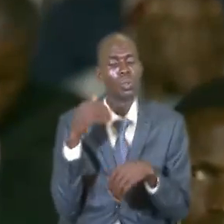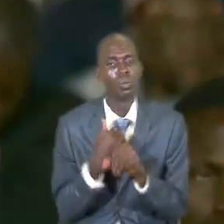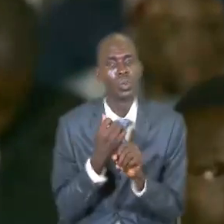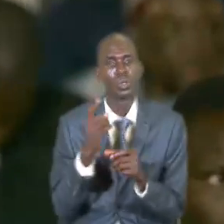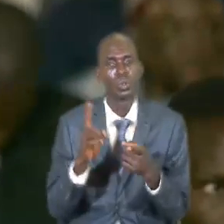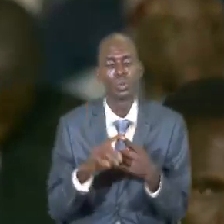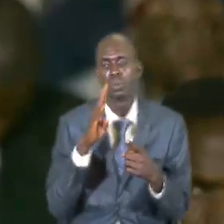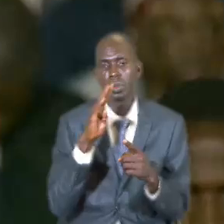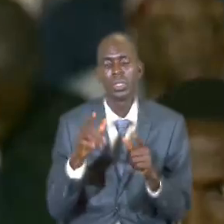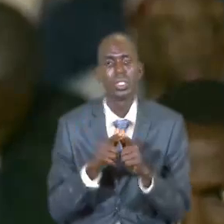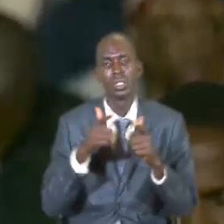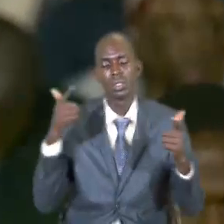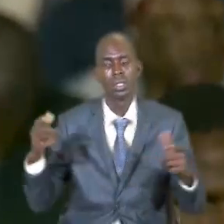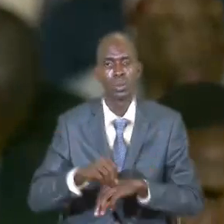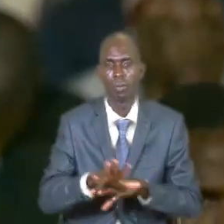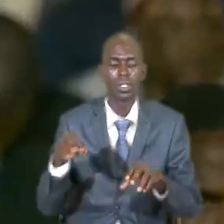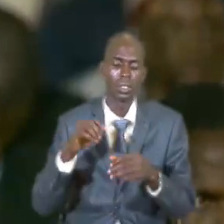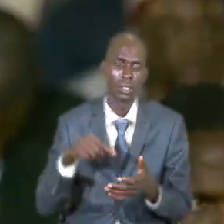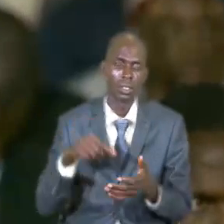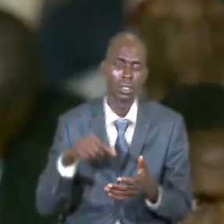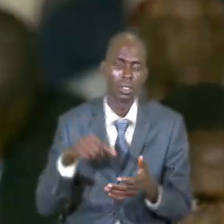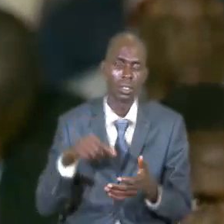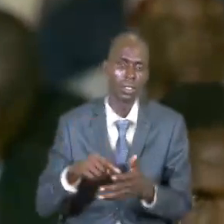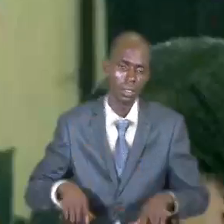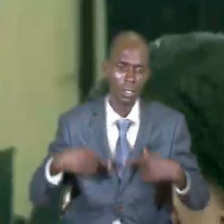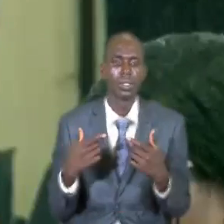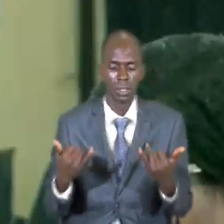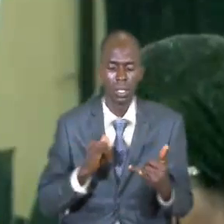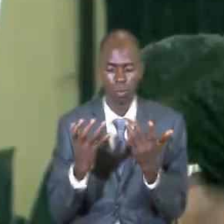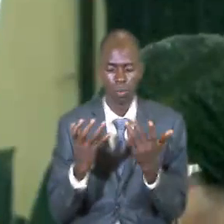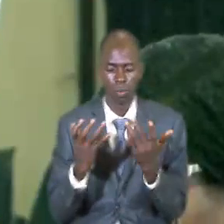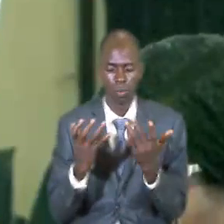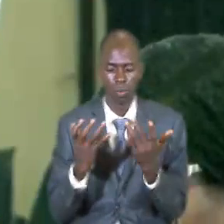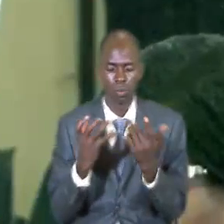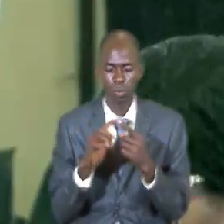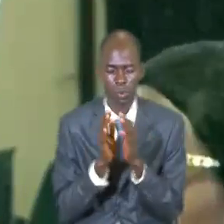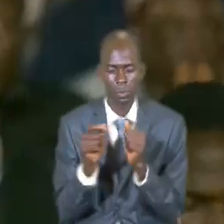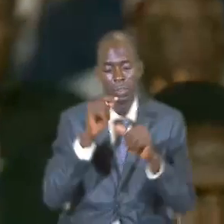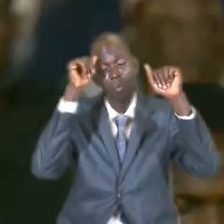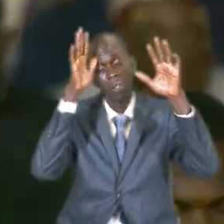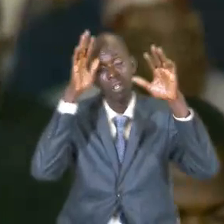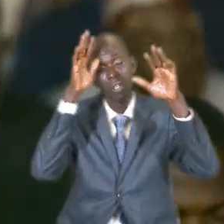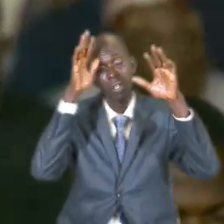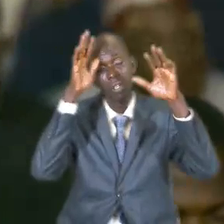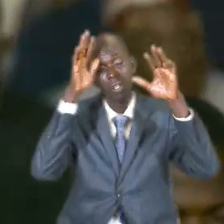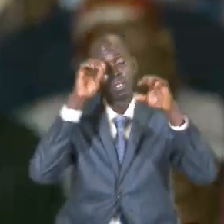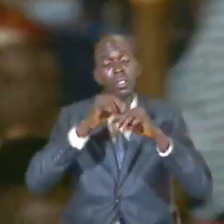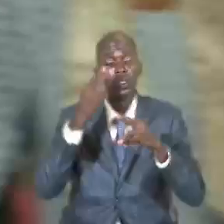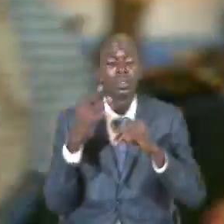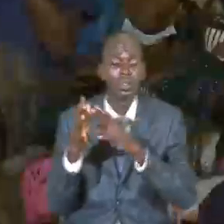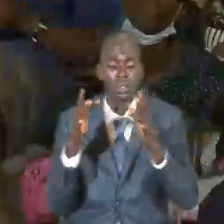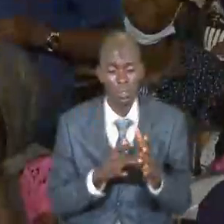life. It starts today. Let me pray with you. Father, in the name of Jesus, I thank you